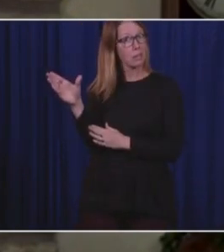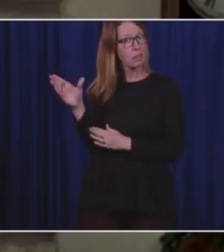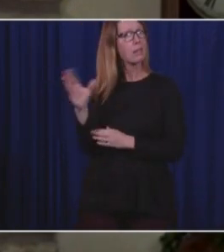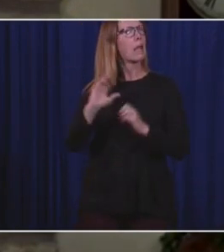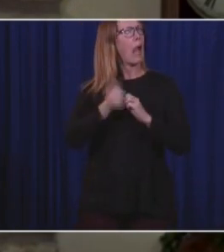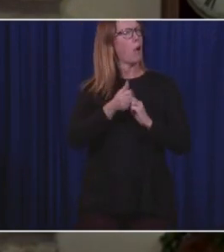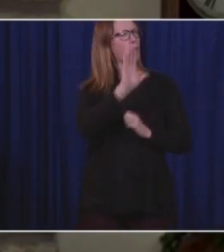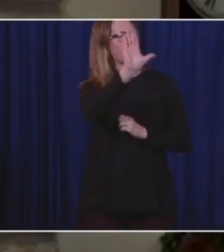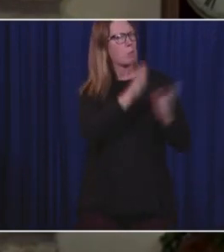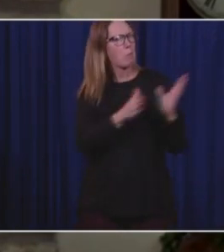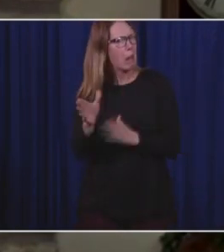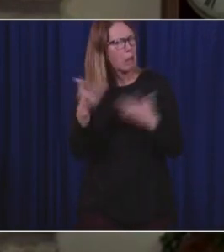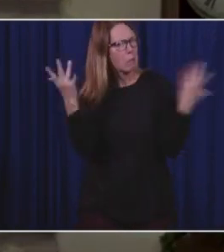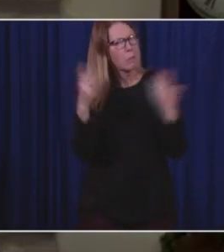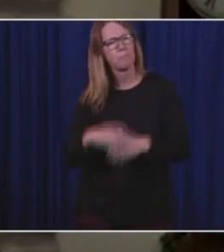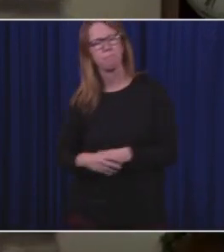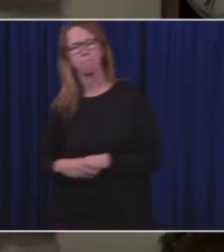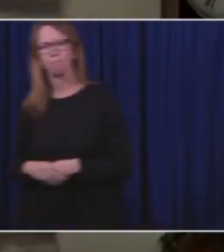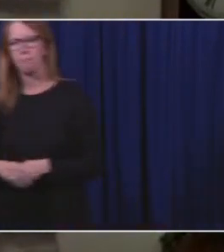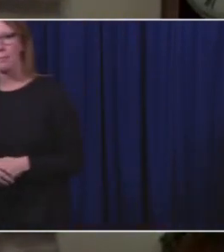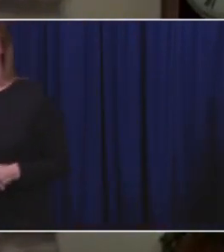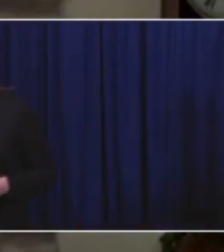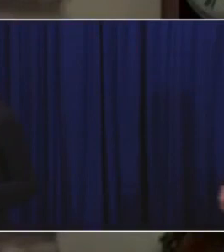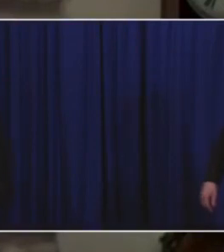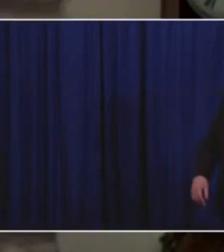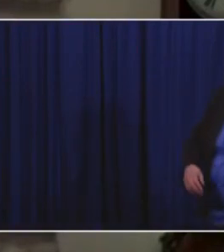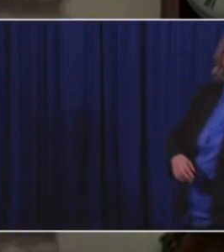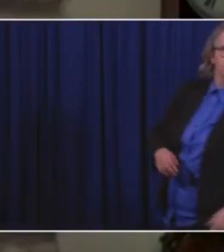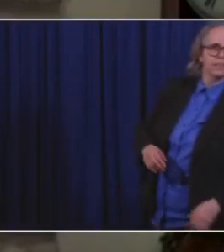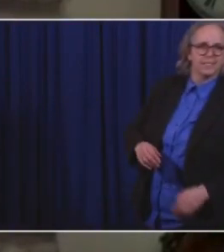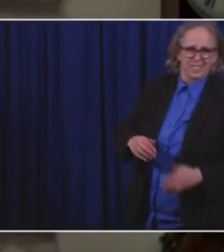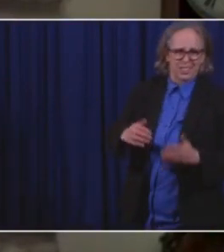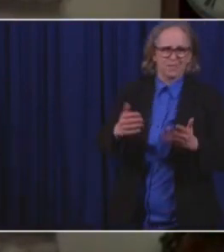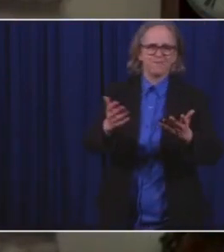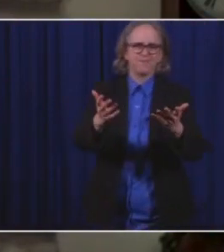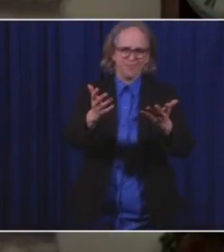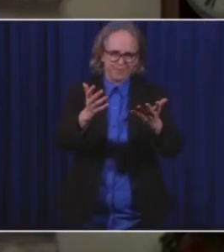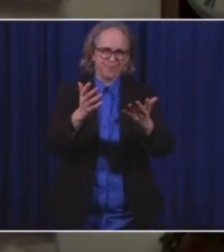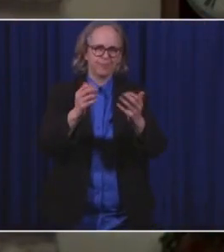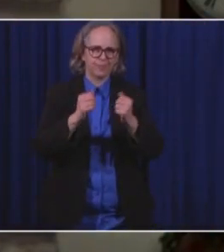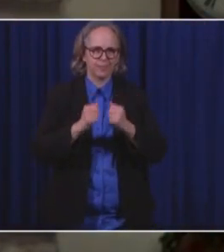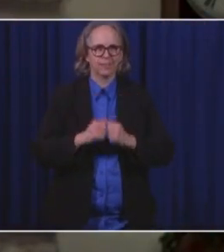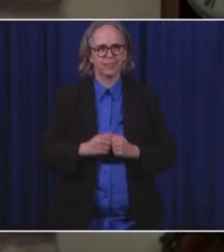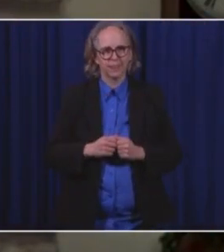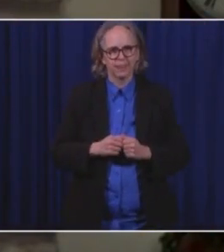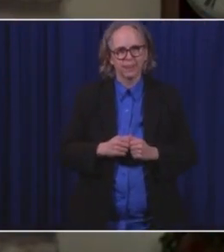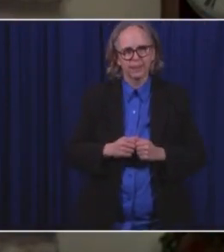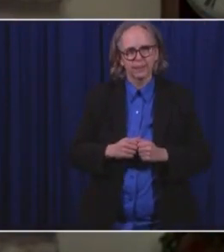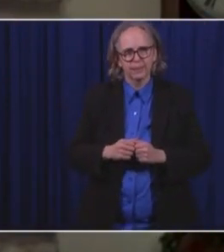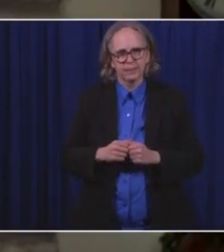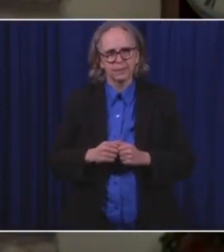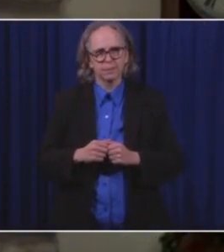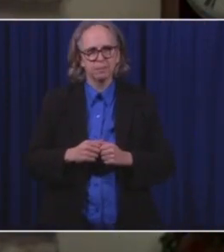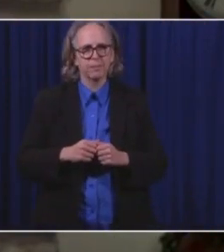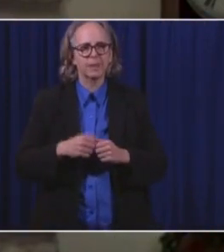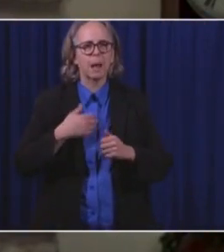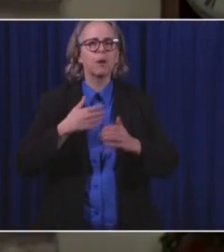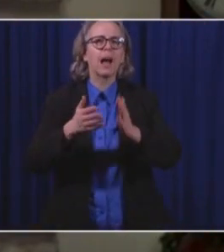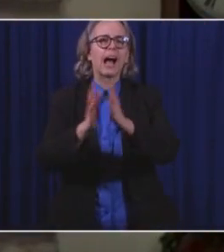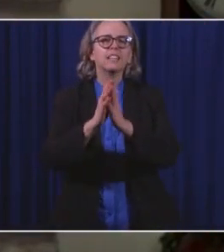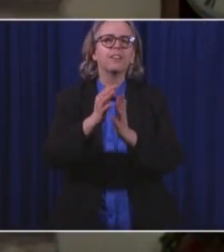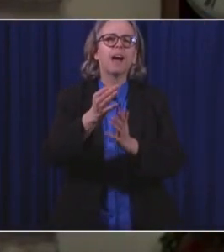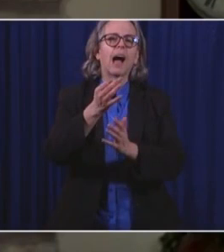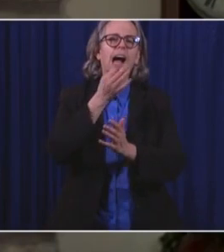go about doing it? Look, I'm going to wait until we have people who analyze that article. That is